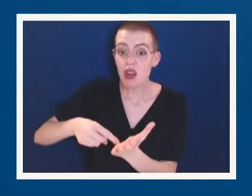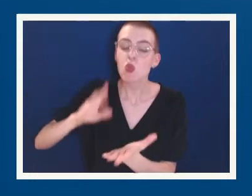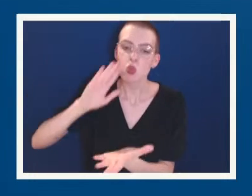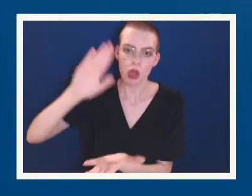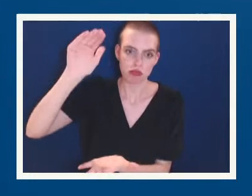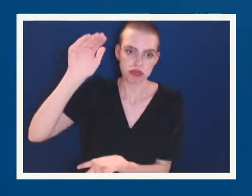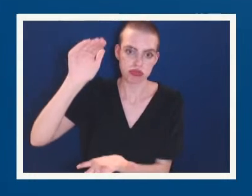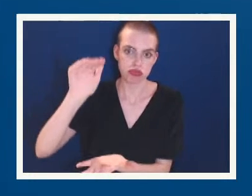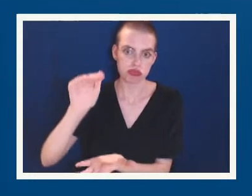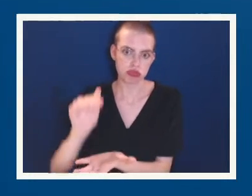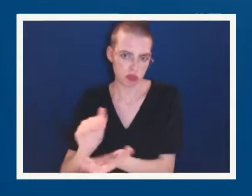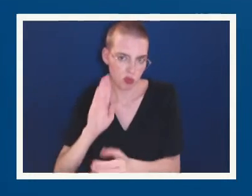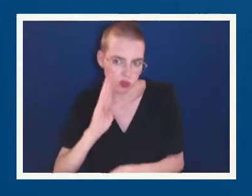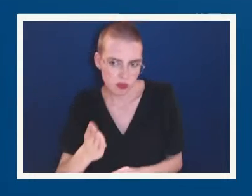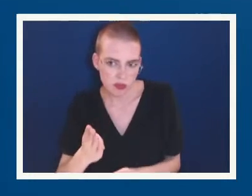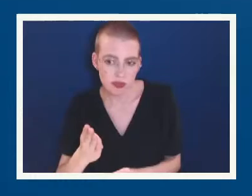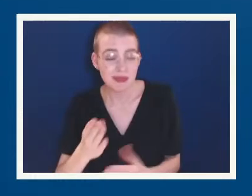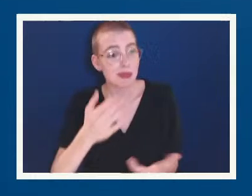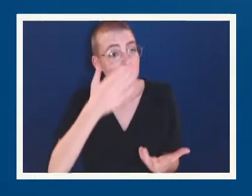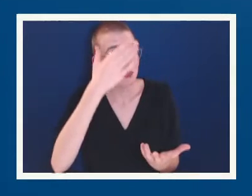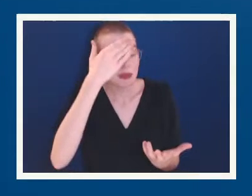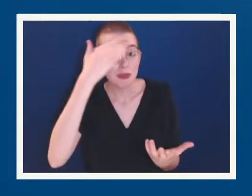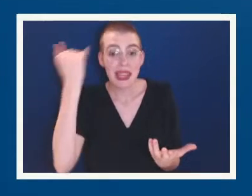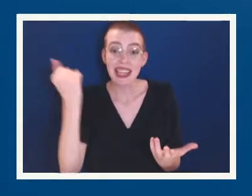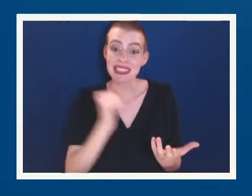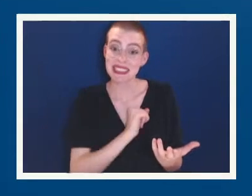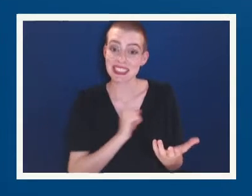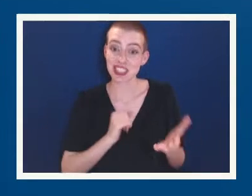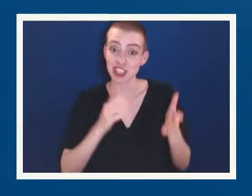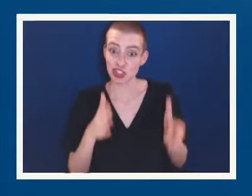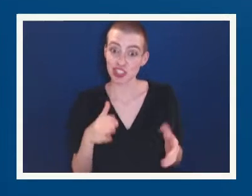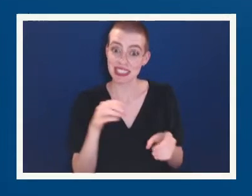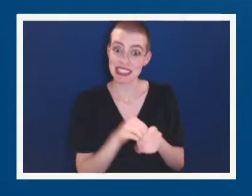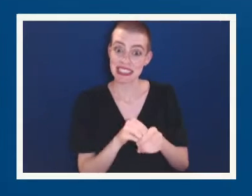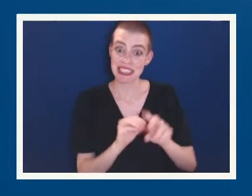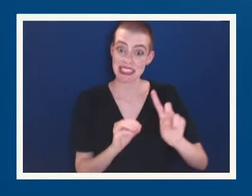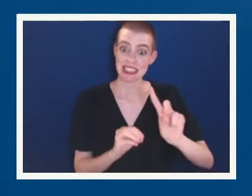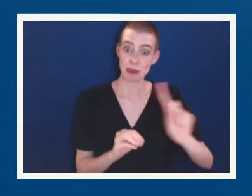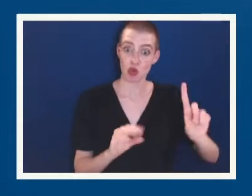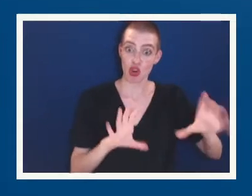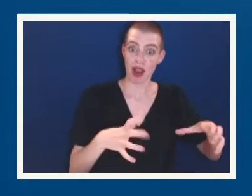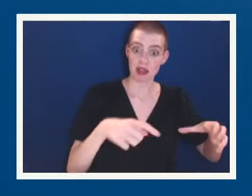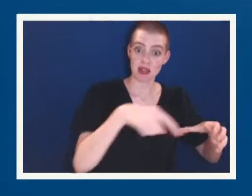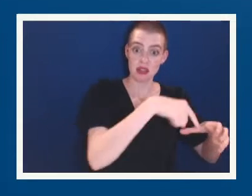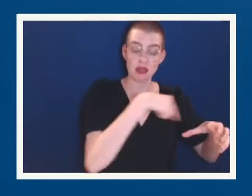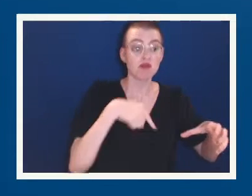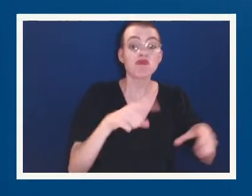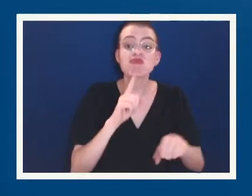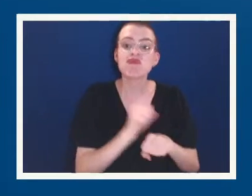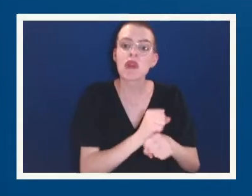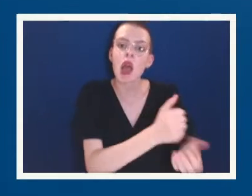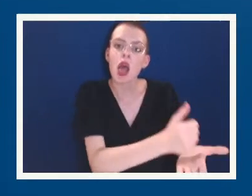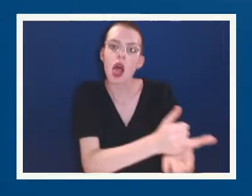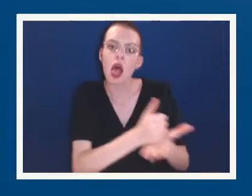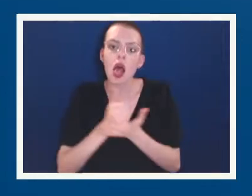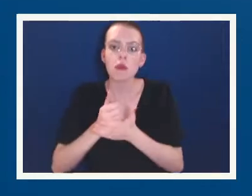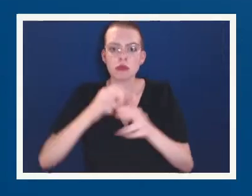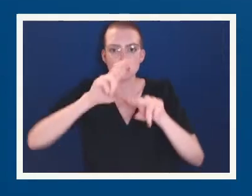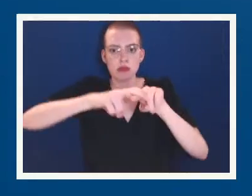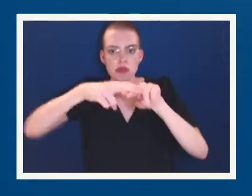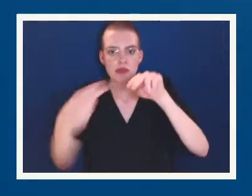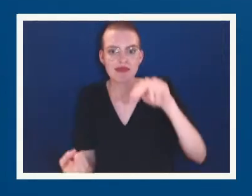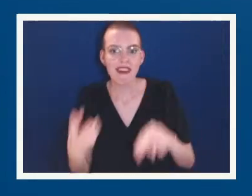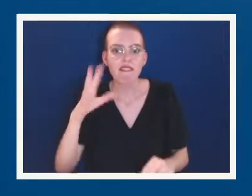I had from the senators in the Democratic Congress, we literally cut the federal debt in half by